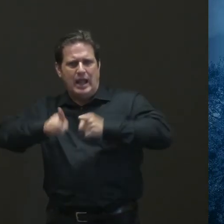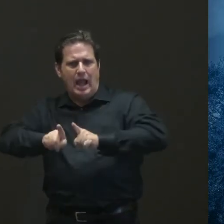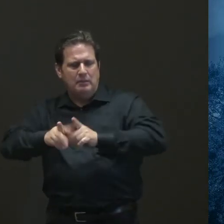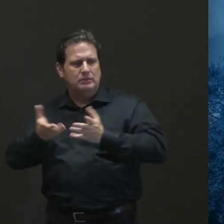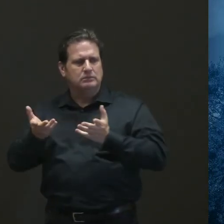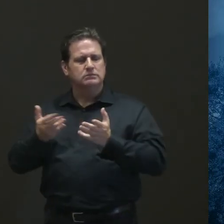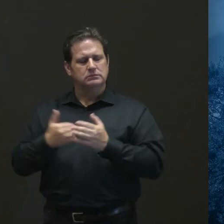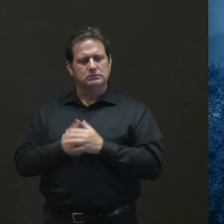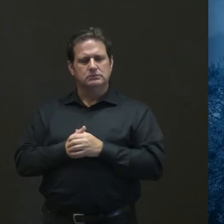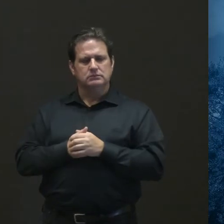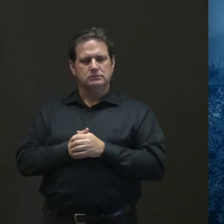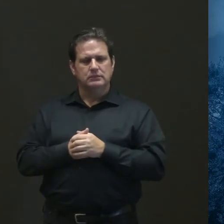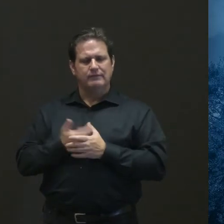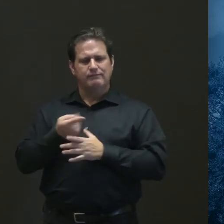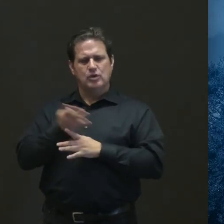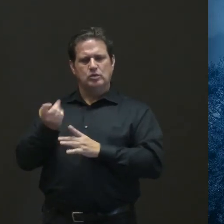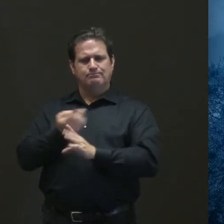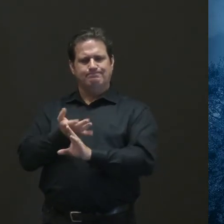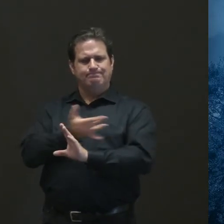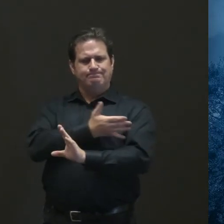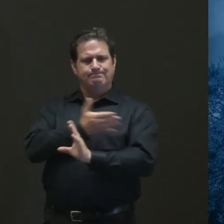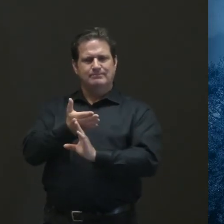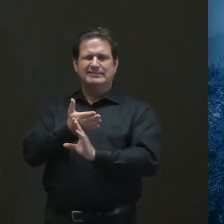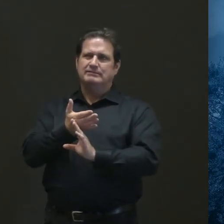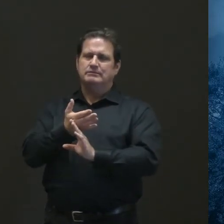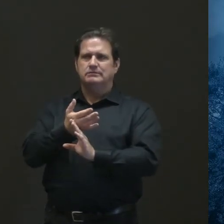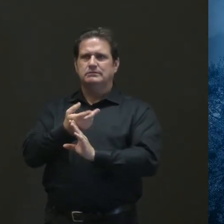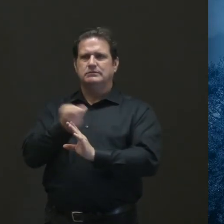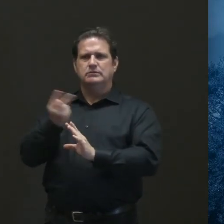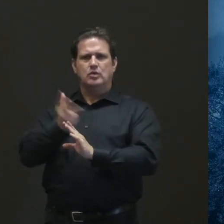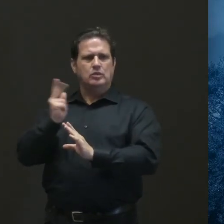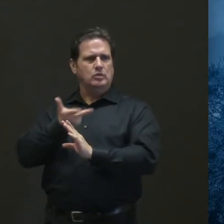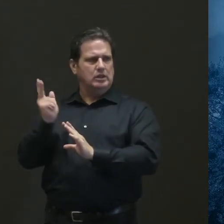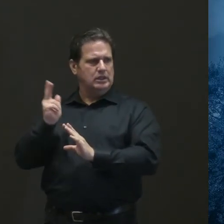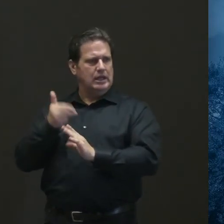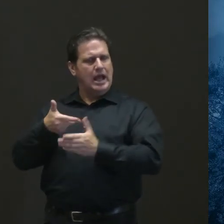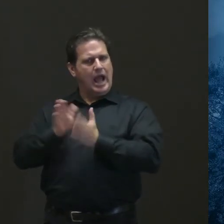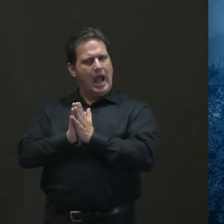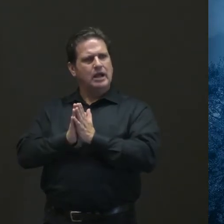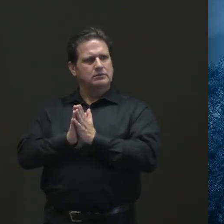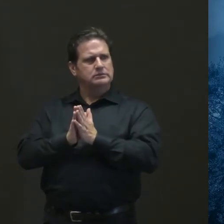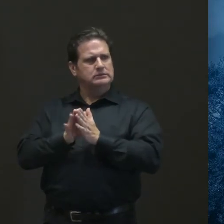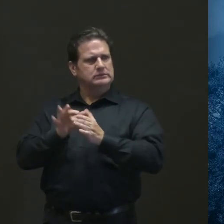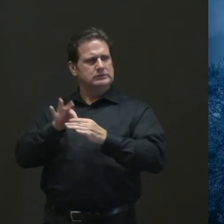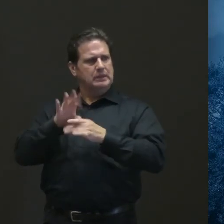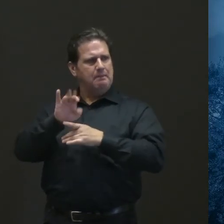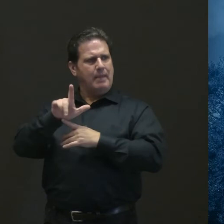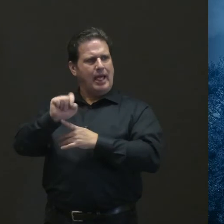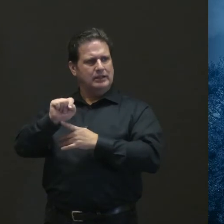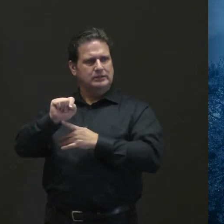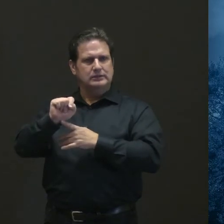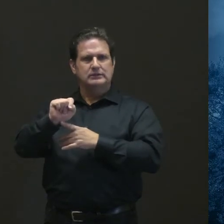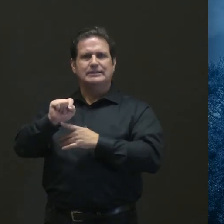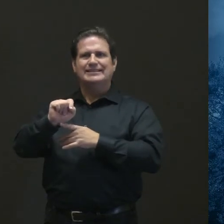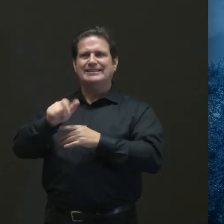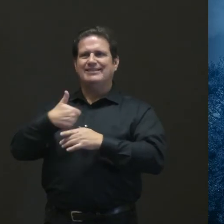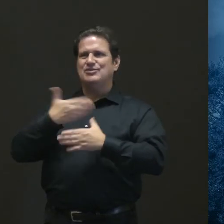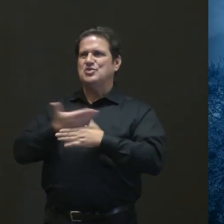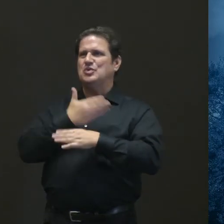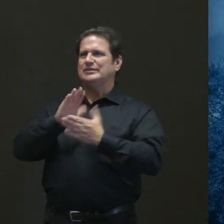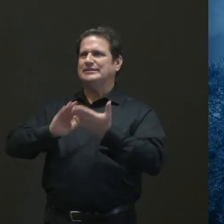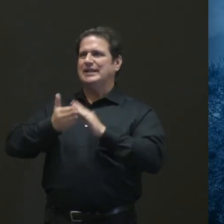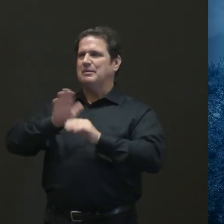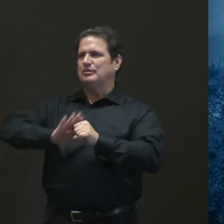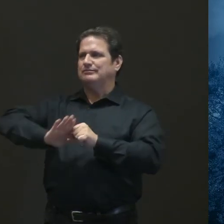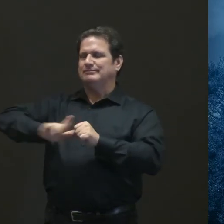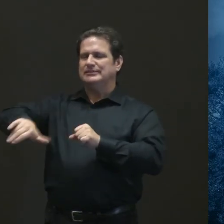so a couple weeks ago, or actually longer than that, I had requested an absentee ballot. I do live in a newer neighborhood. Unfortunately,